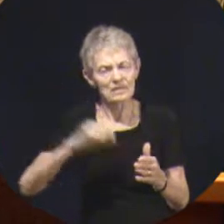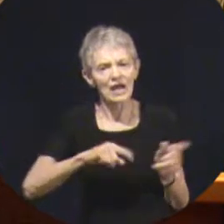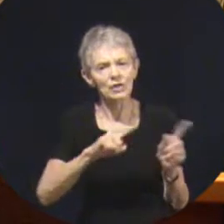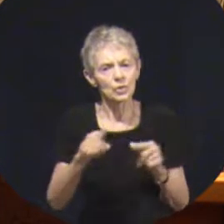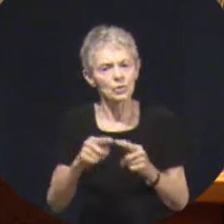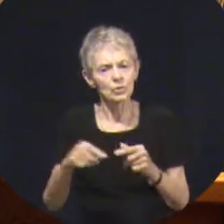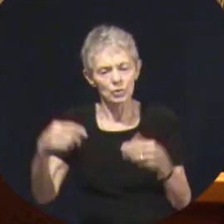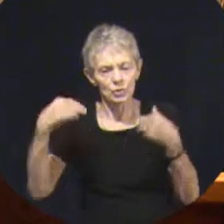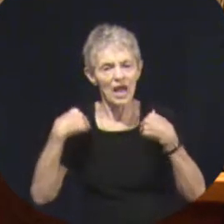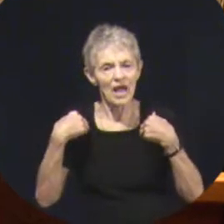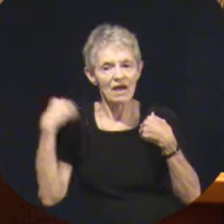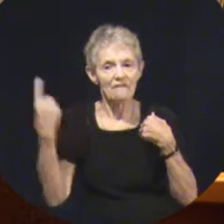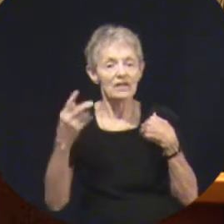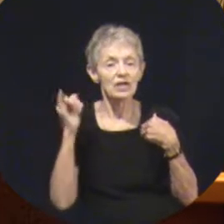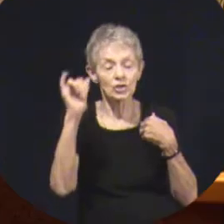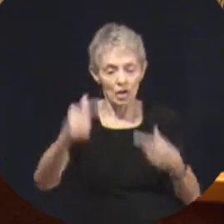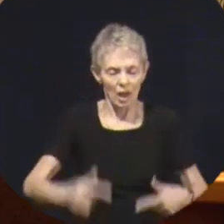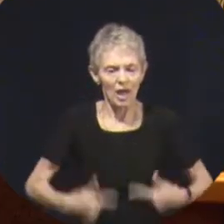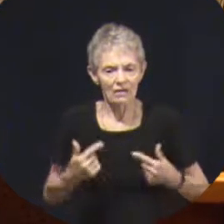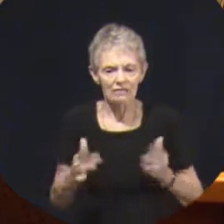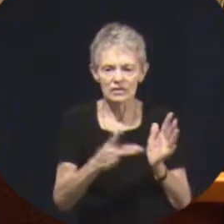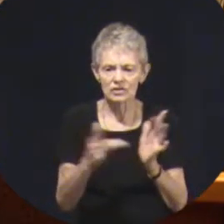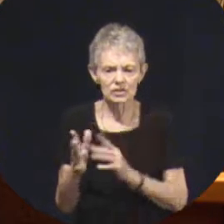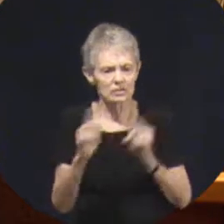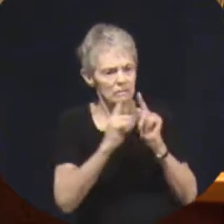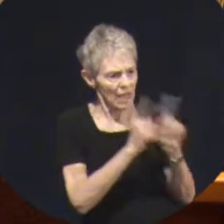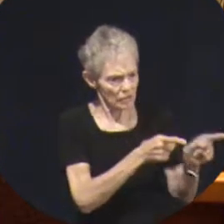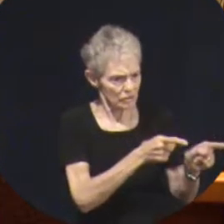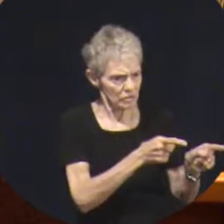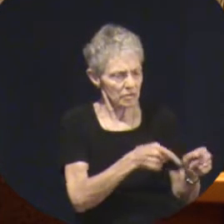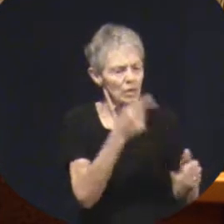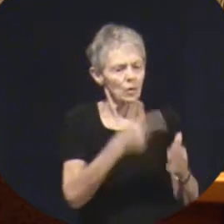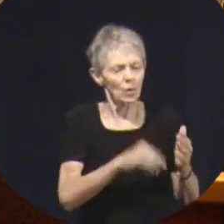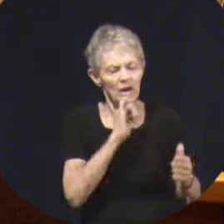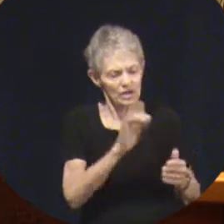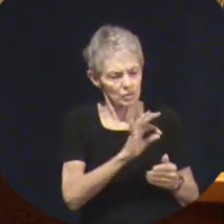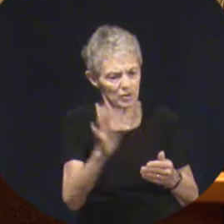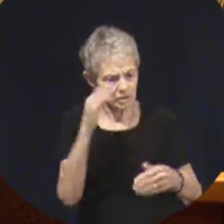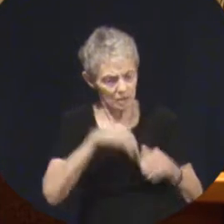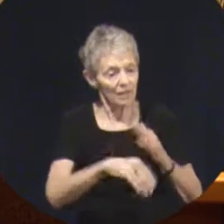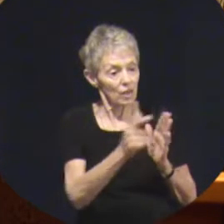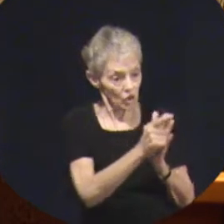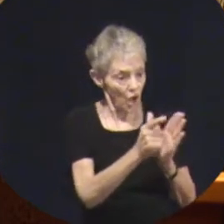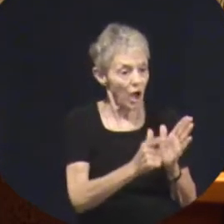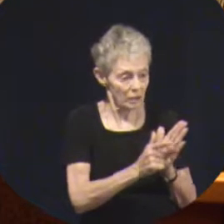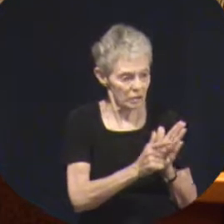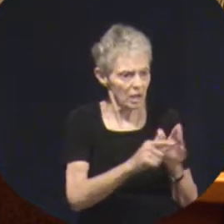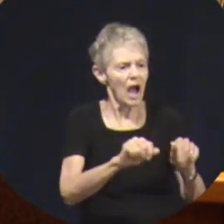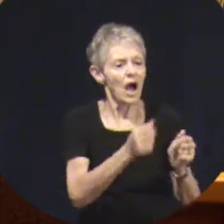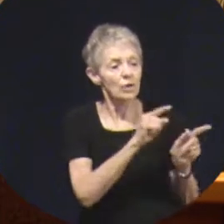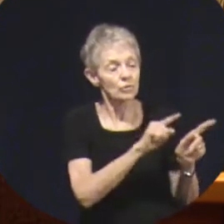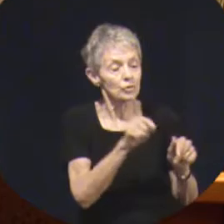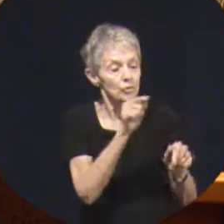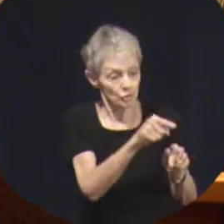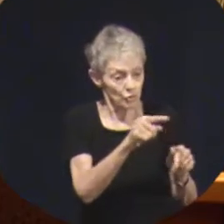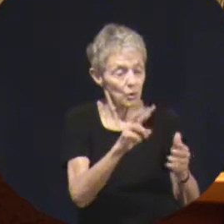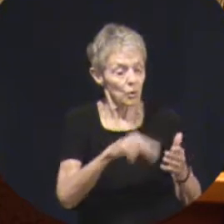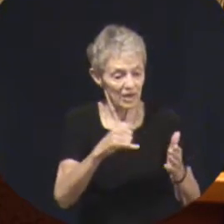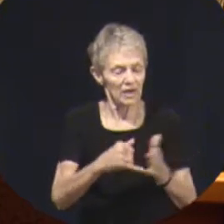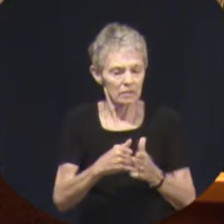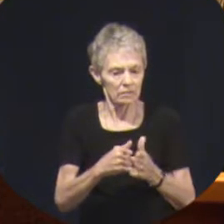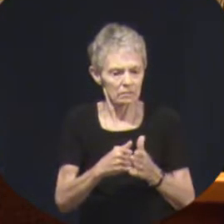inherit eternal life?" Jesus said to him, "What is written in the law? How do you read it?"